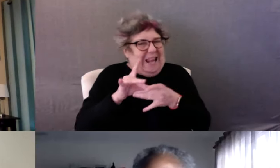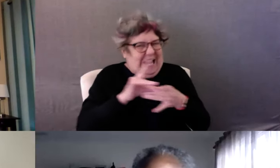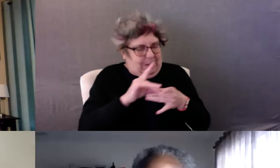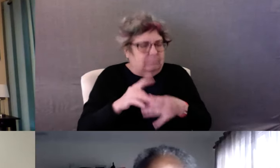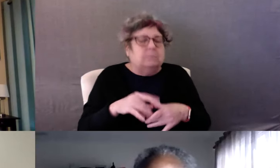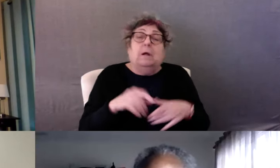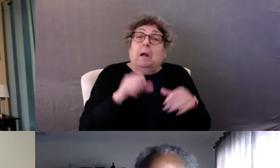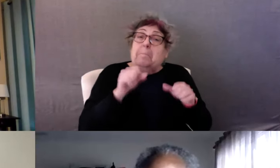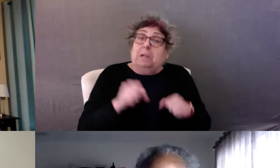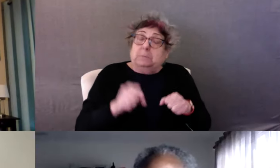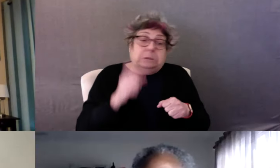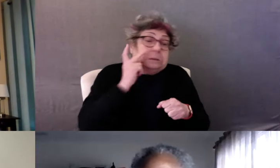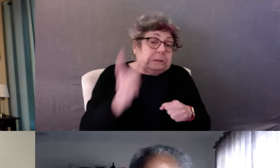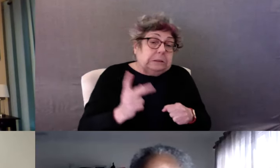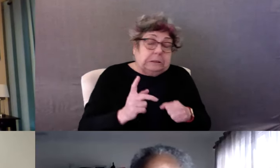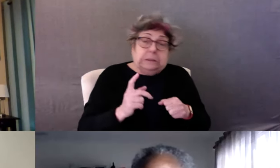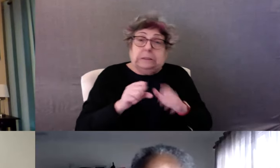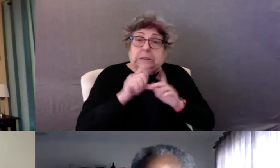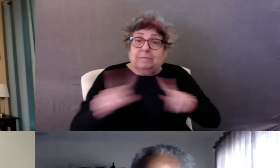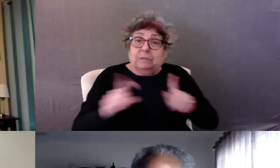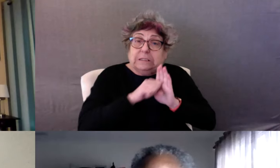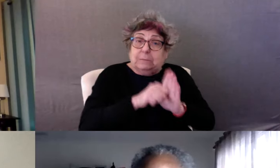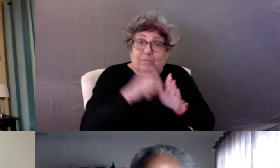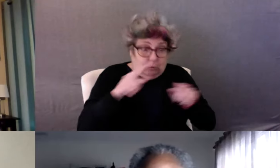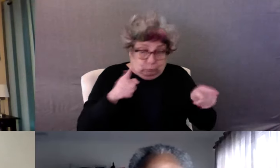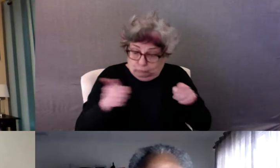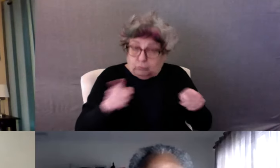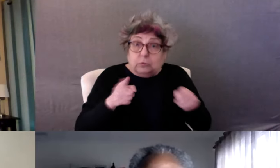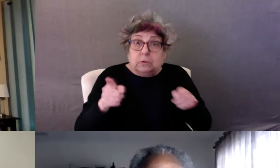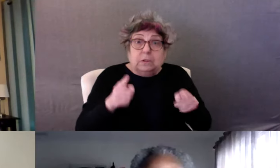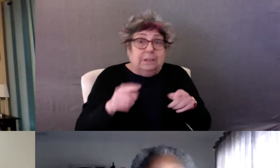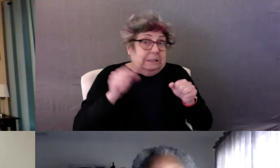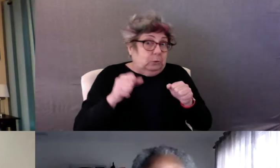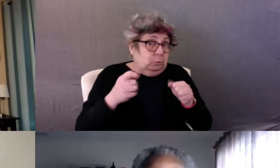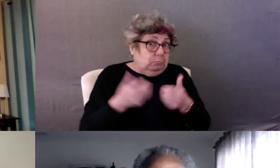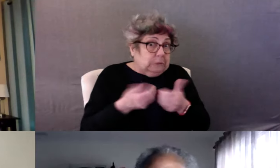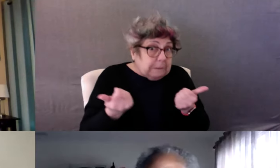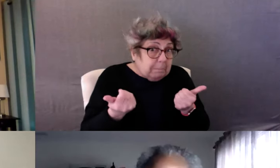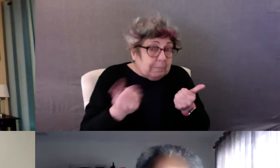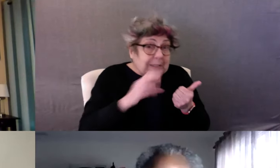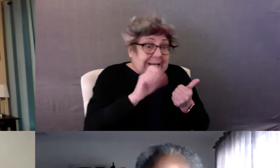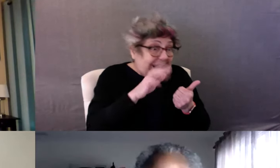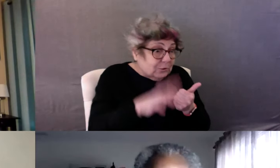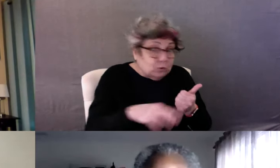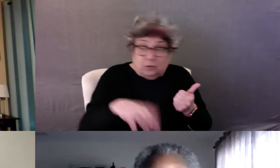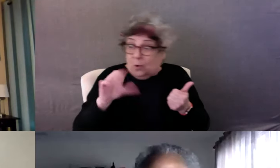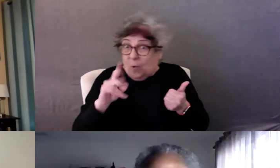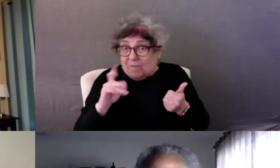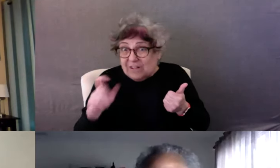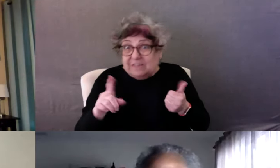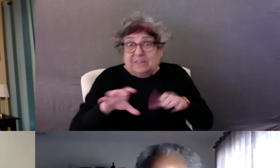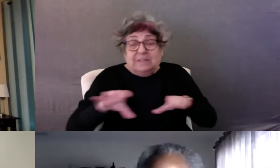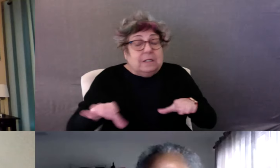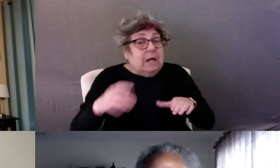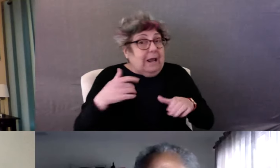of the two, the COVID versus the cancer? Are they similar or can you distinguish them? Is there a priority for treatment? Should